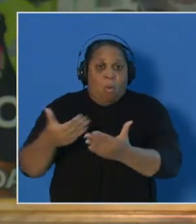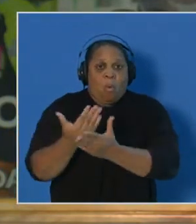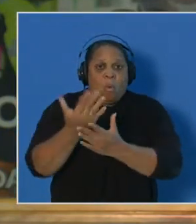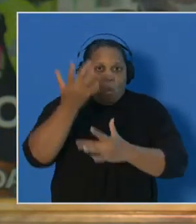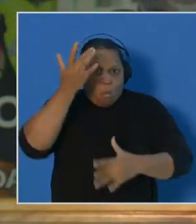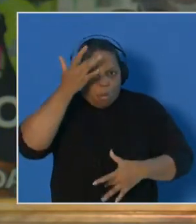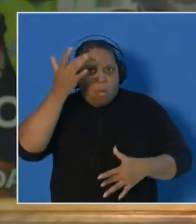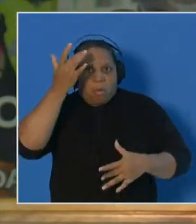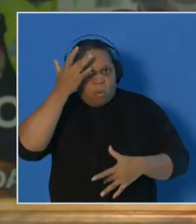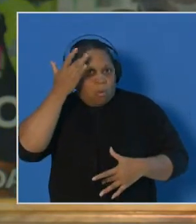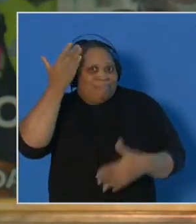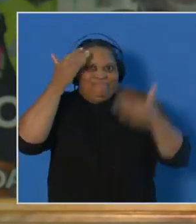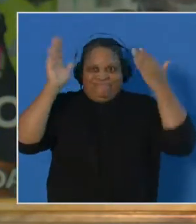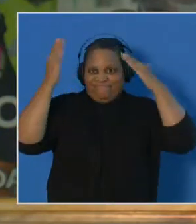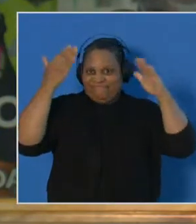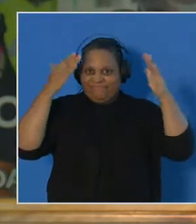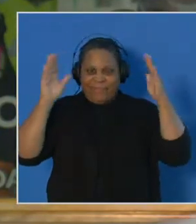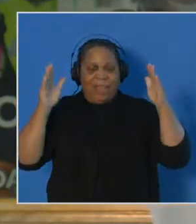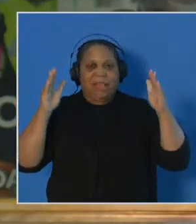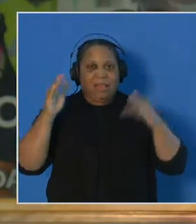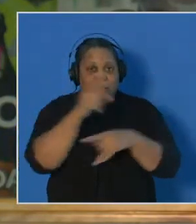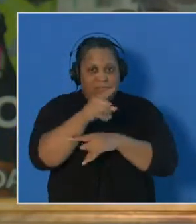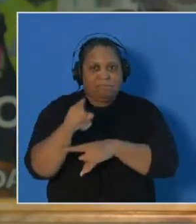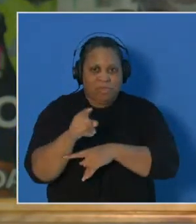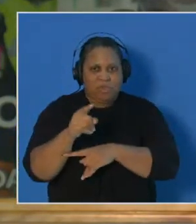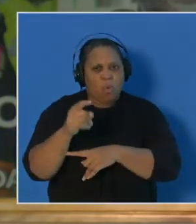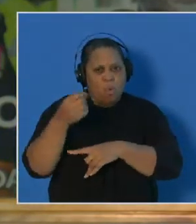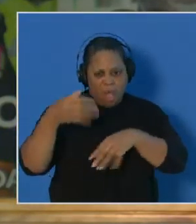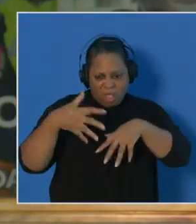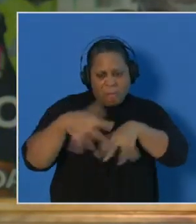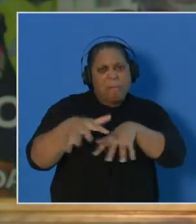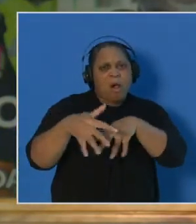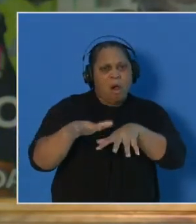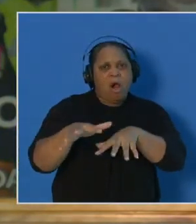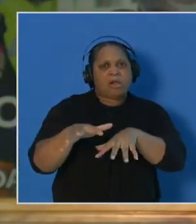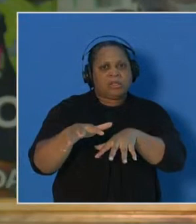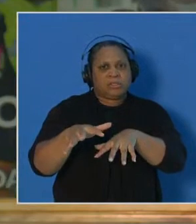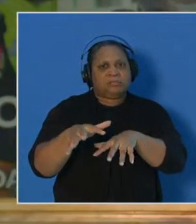infection. If you were at the march last week Sunday, and again